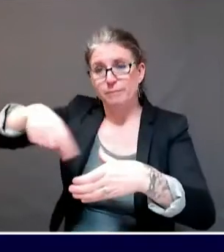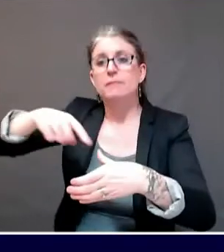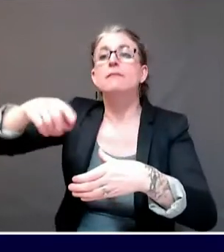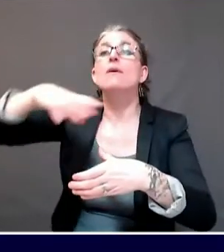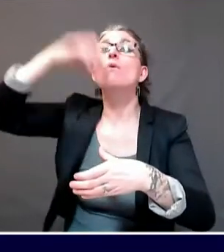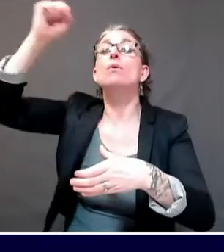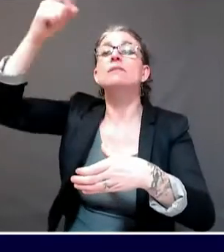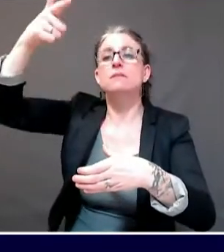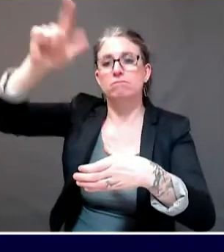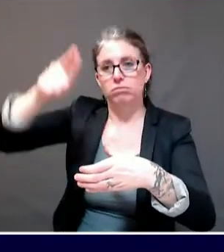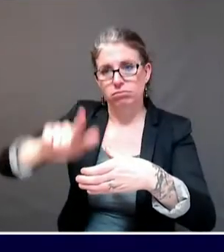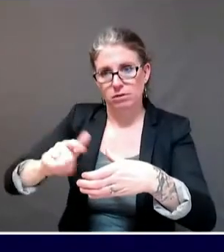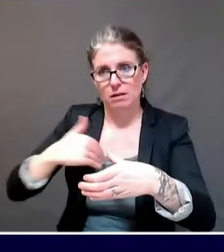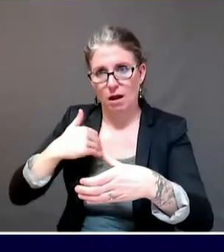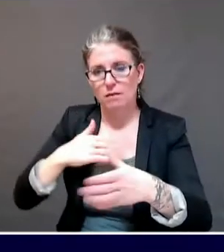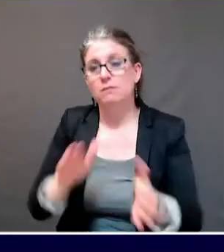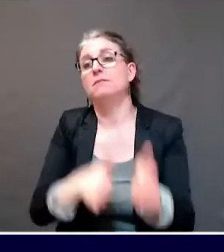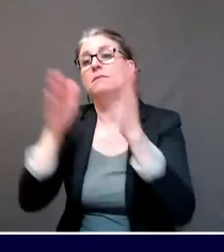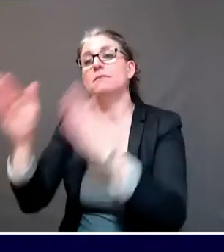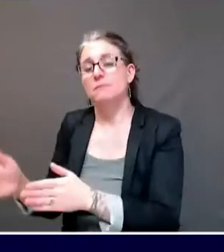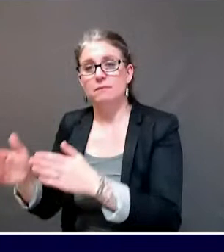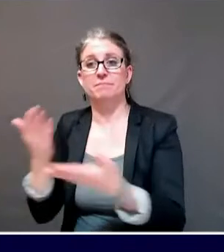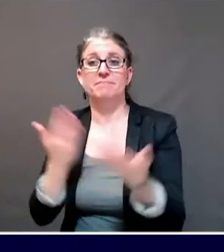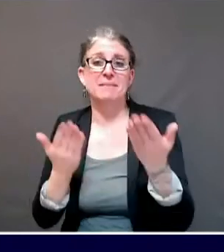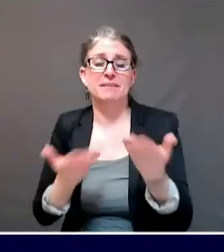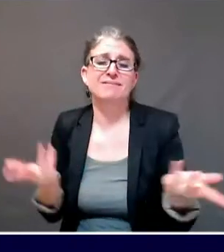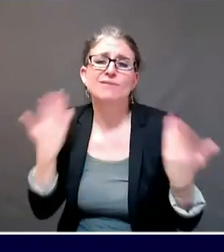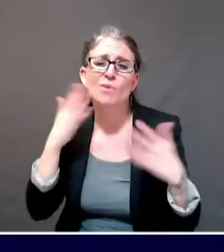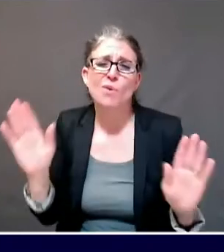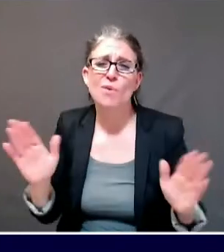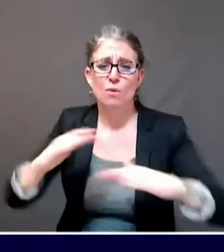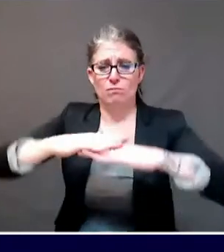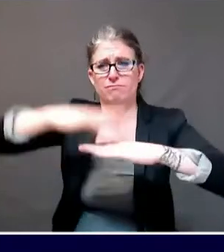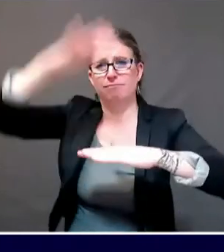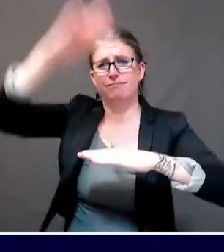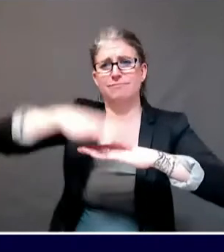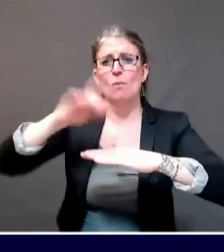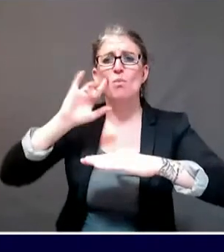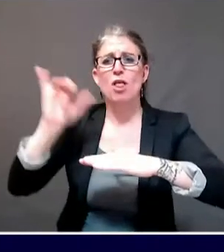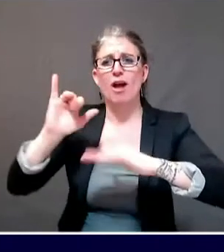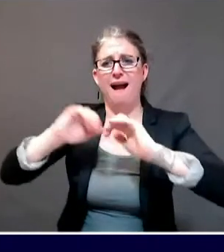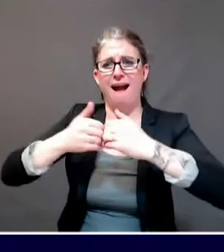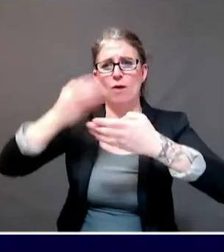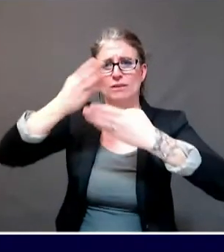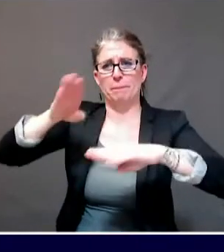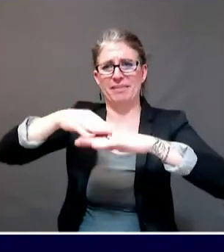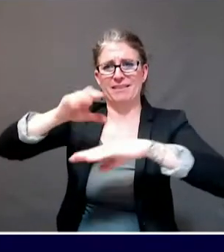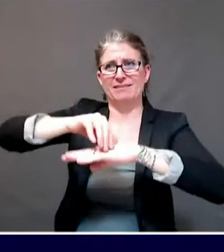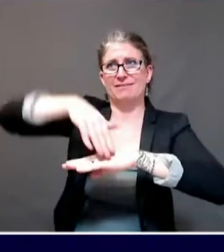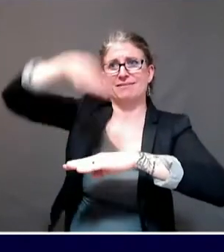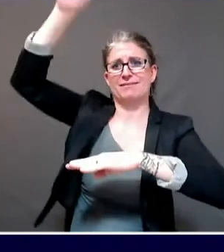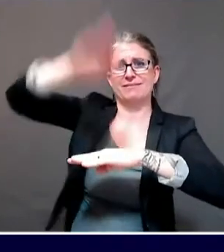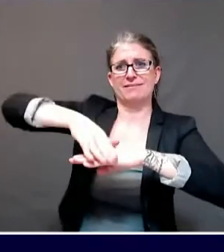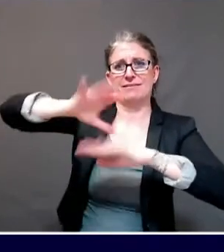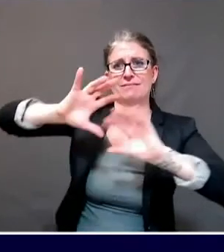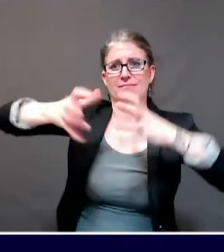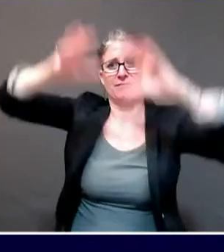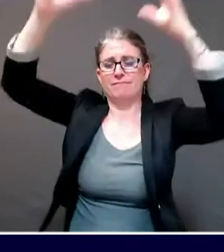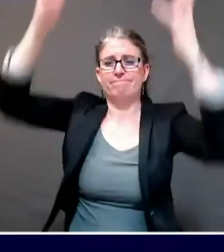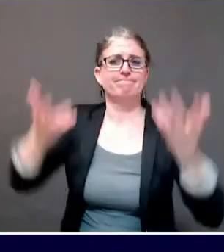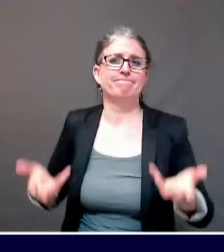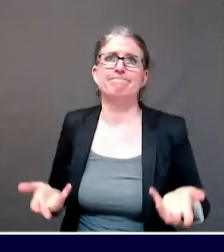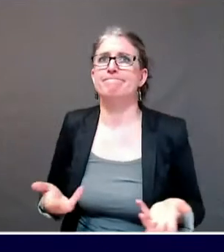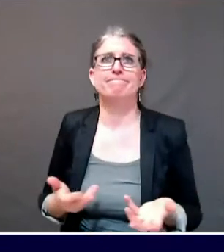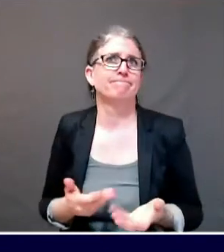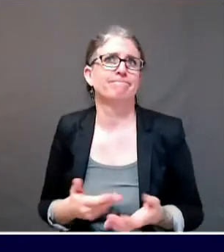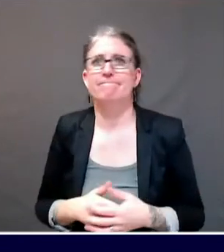in concentric circles. We are working on how we can do or think about something almost identical for 1B, using those